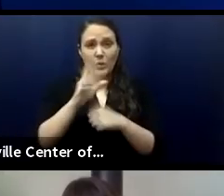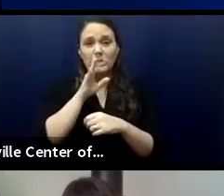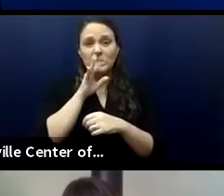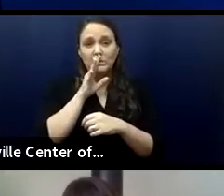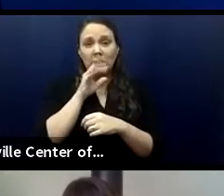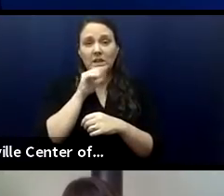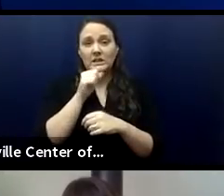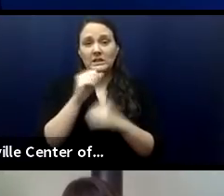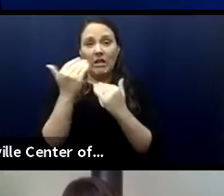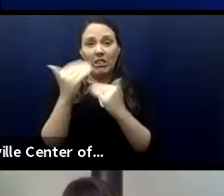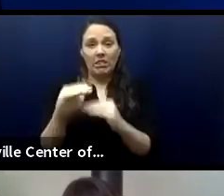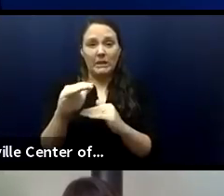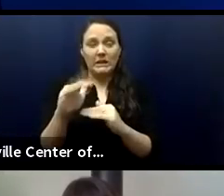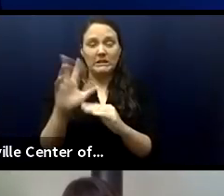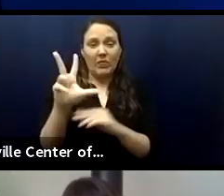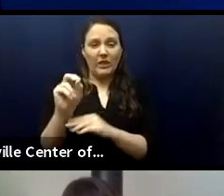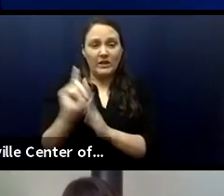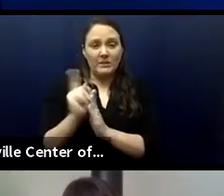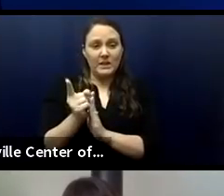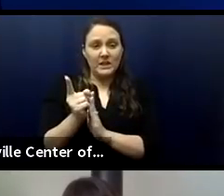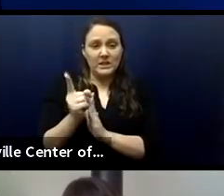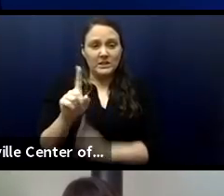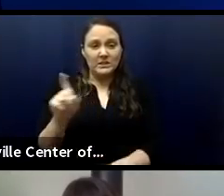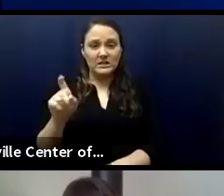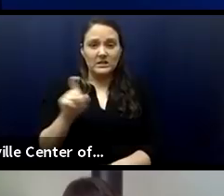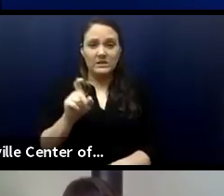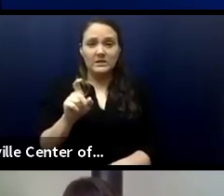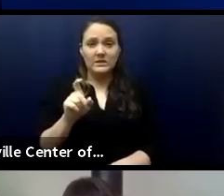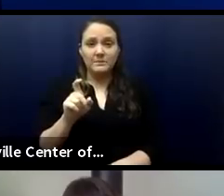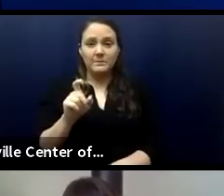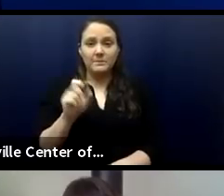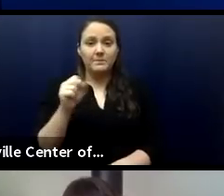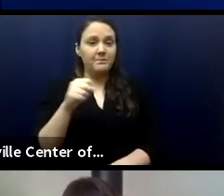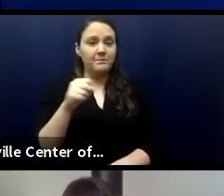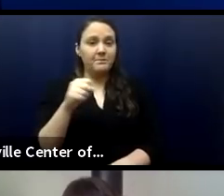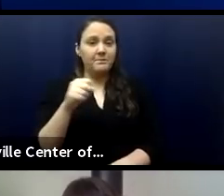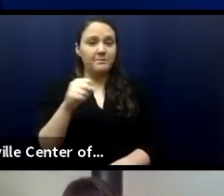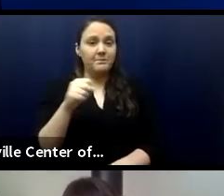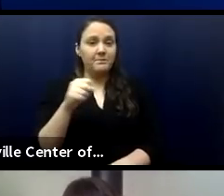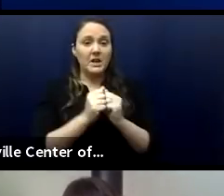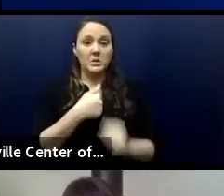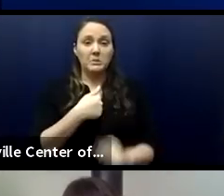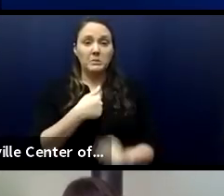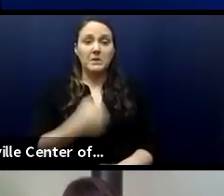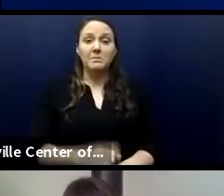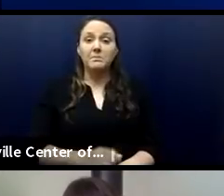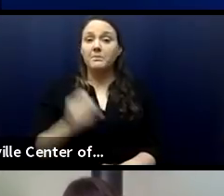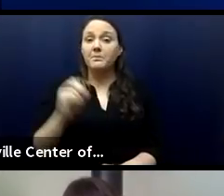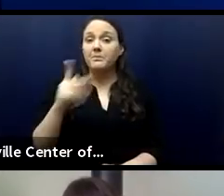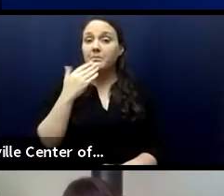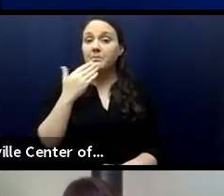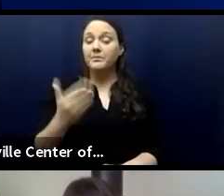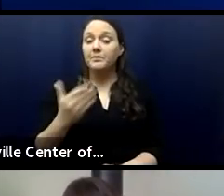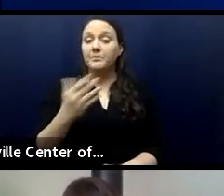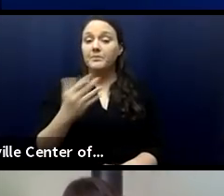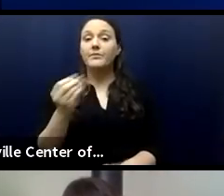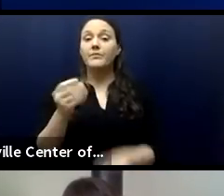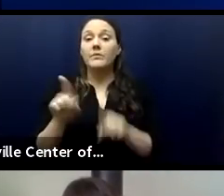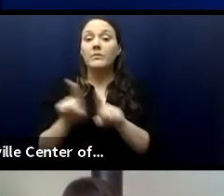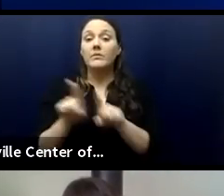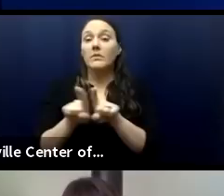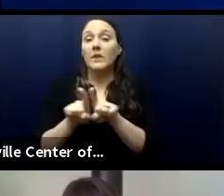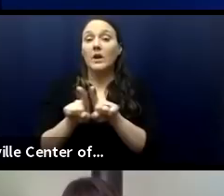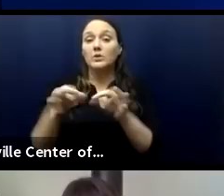30 minutes? Let's see how many. Certainly fine with me. Okay, thank you. And we've also explained to everyone